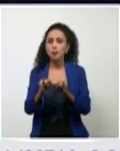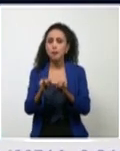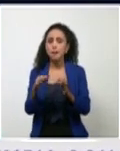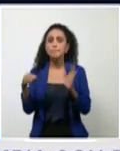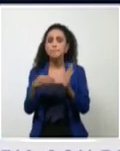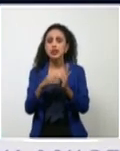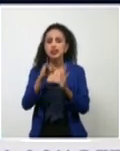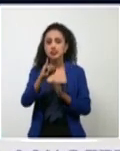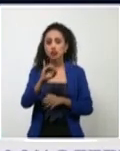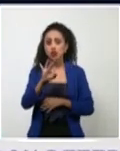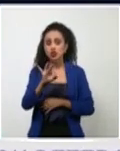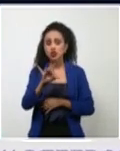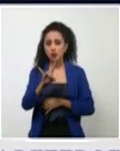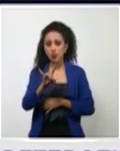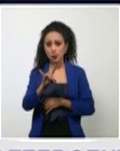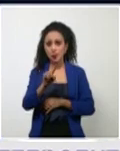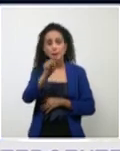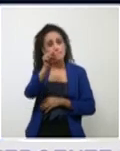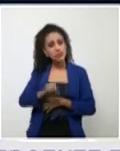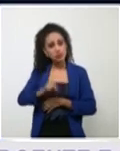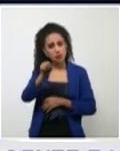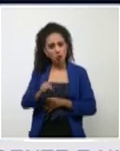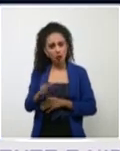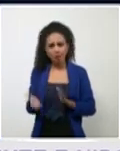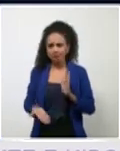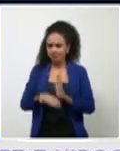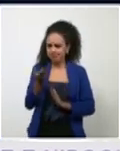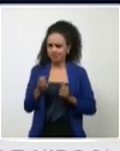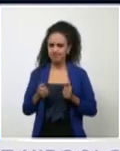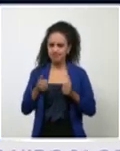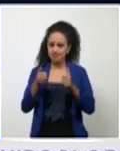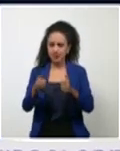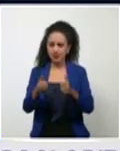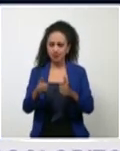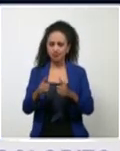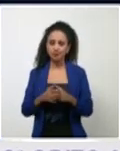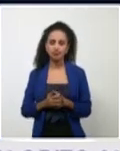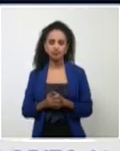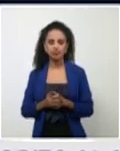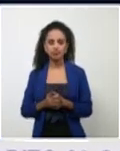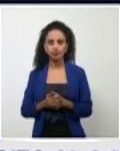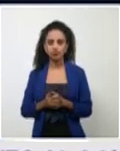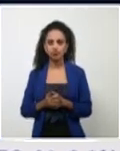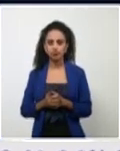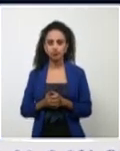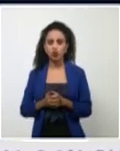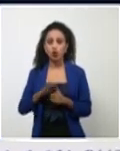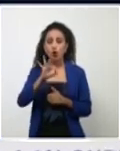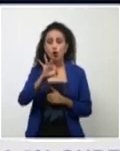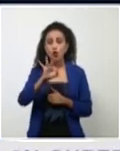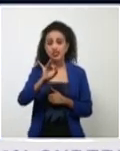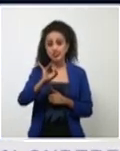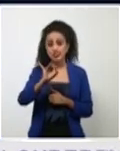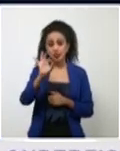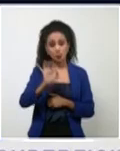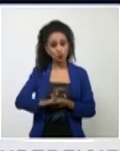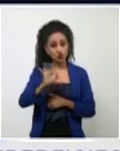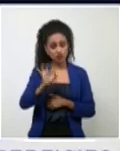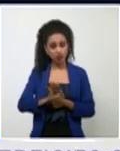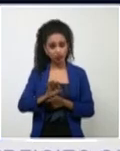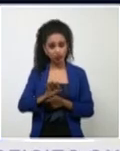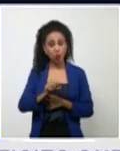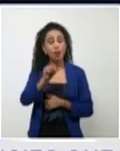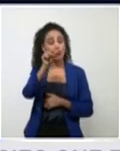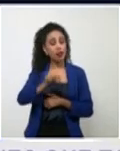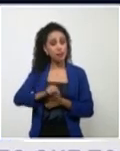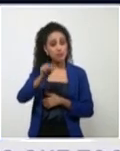1,689 patients are reported to have recovered. That is 87% of the patients who